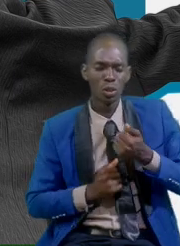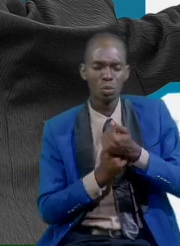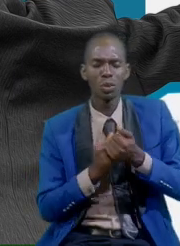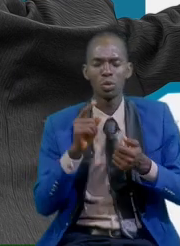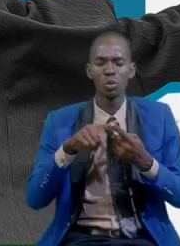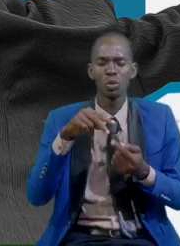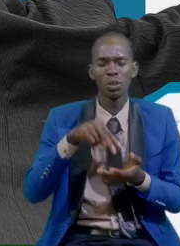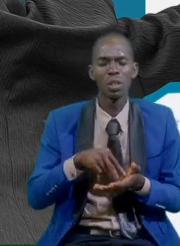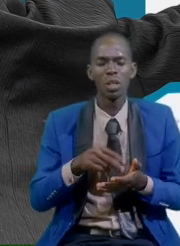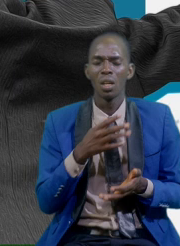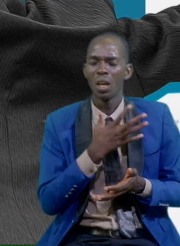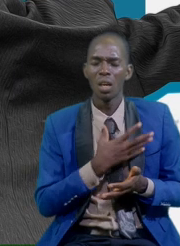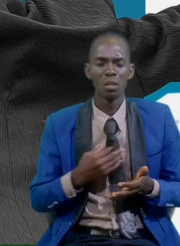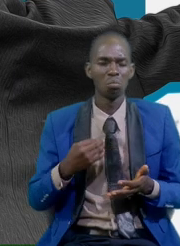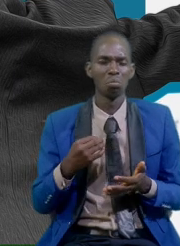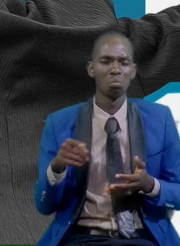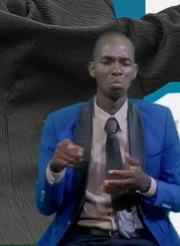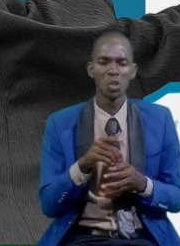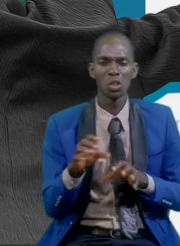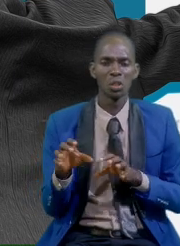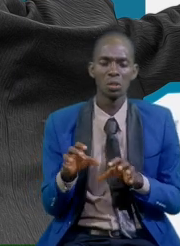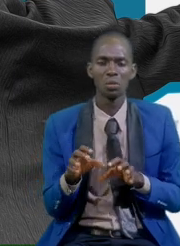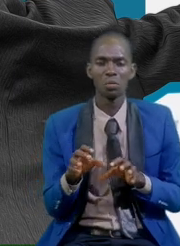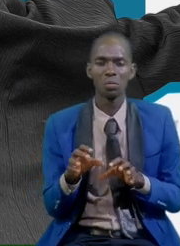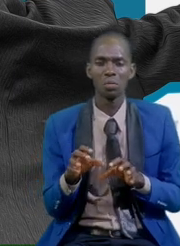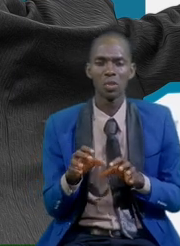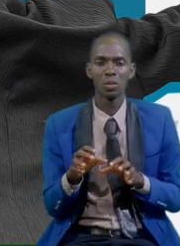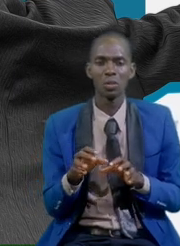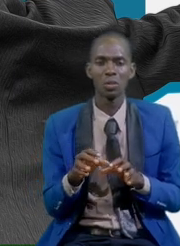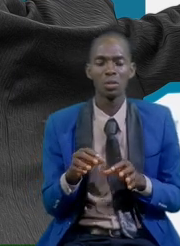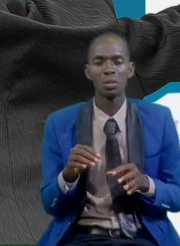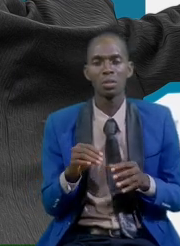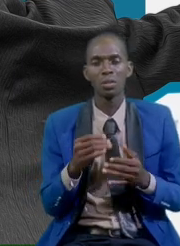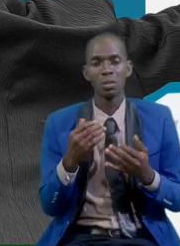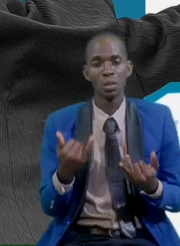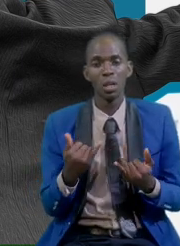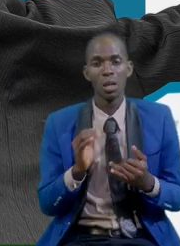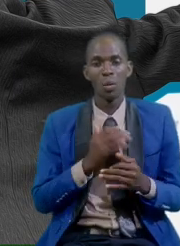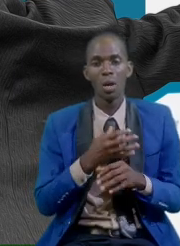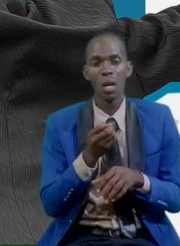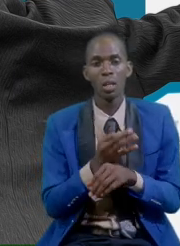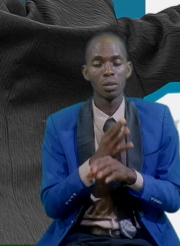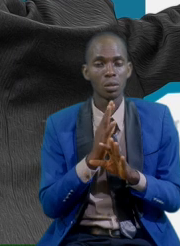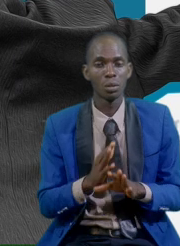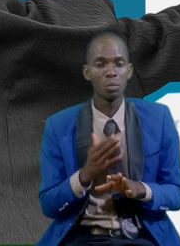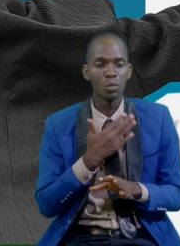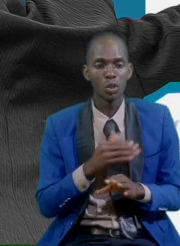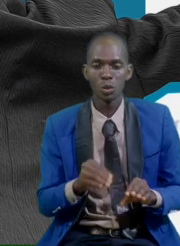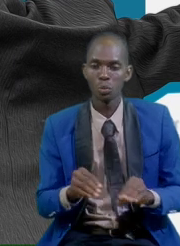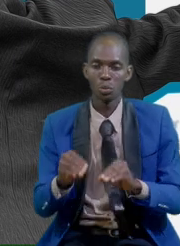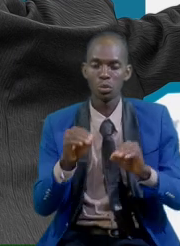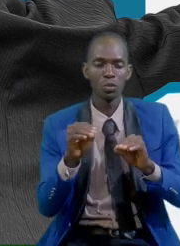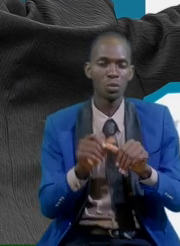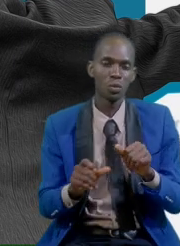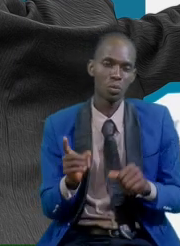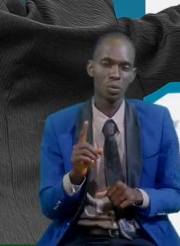this freedom. So counselors, please move around, get their details. If you